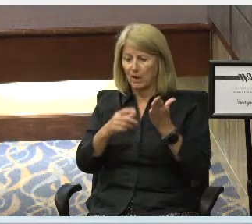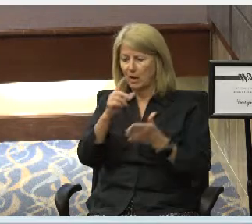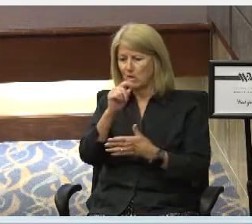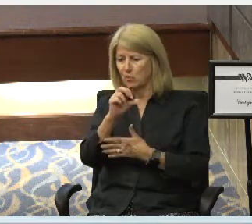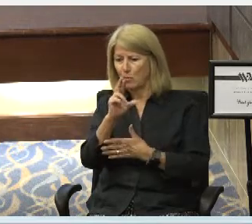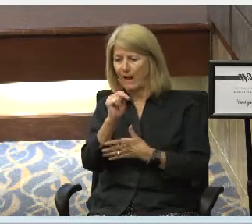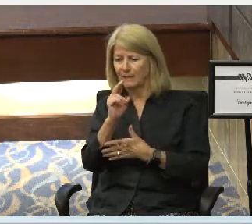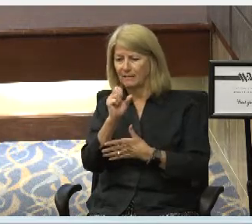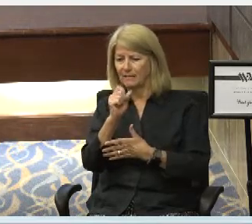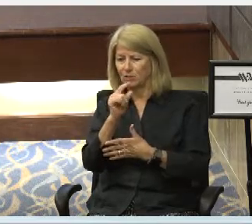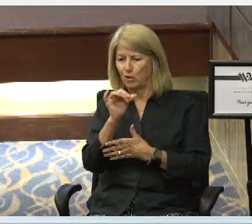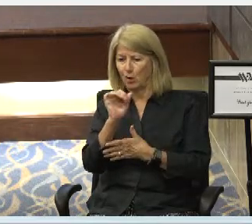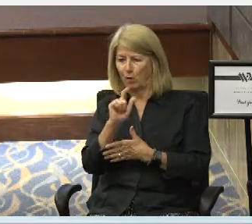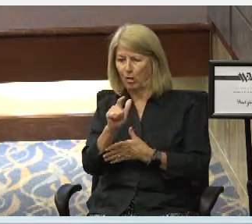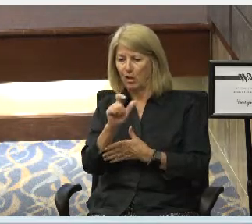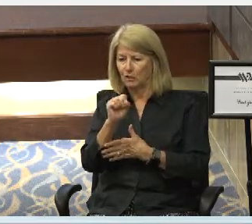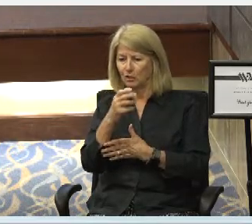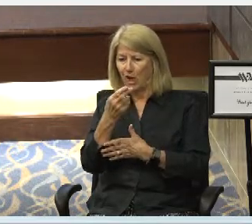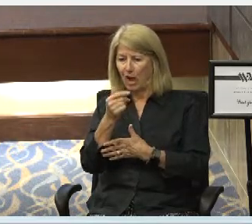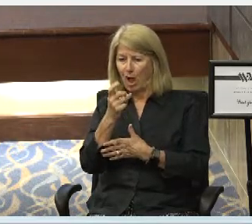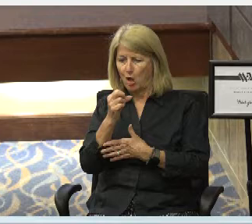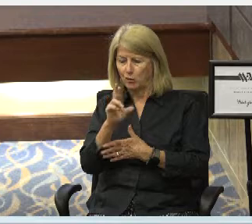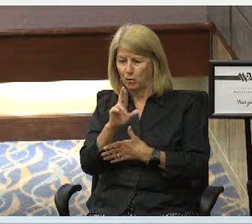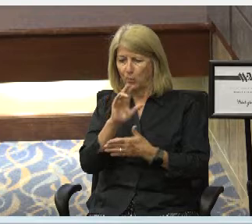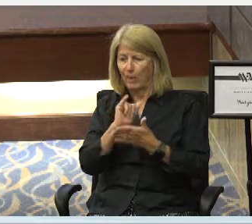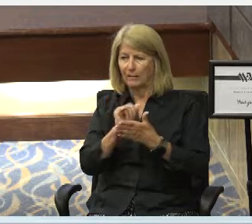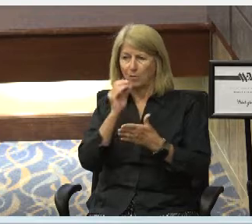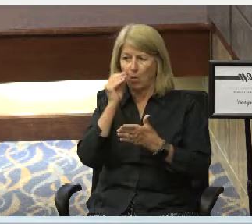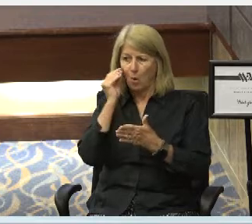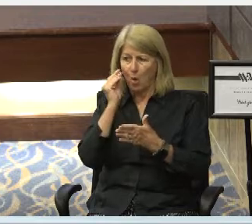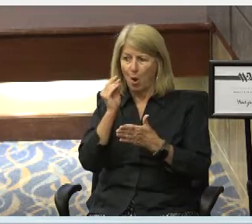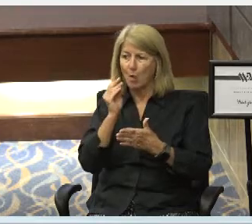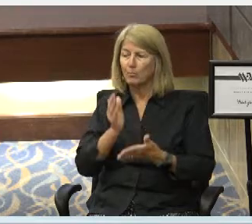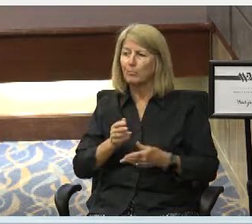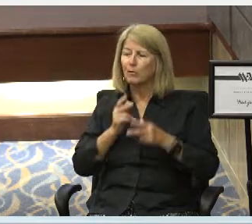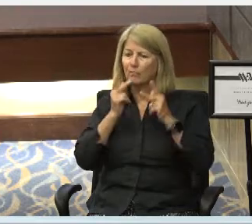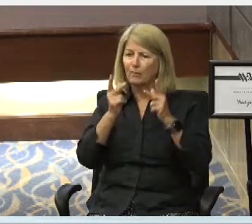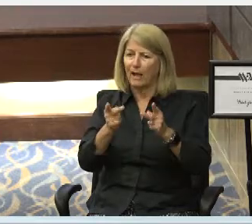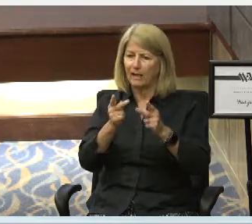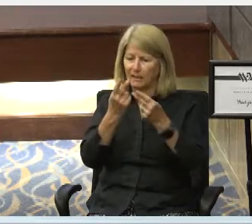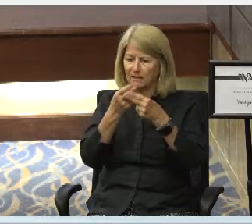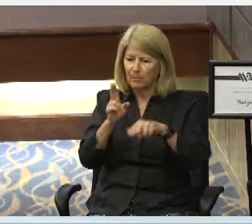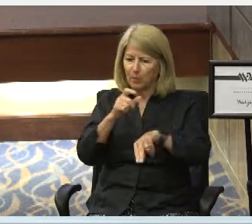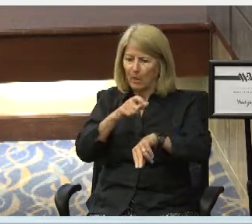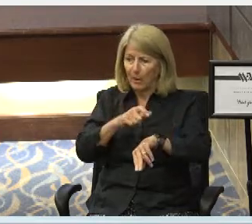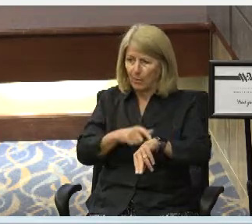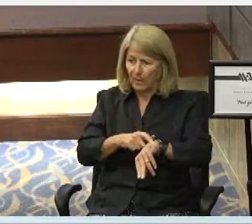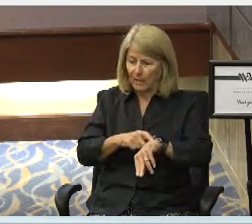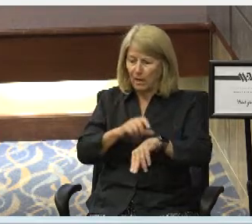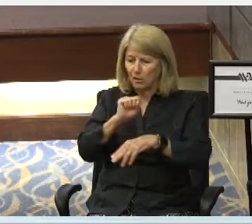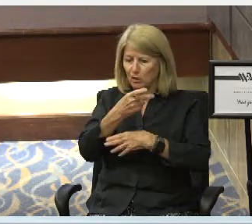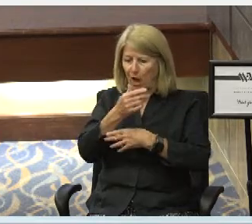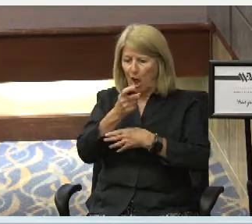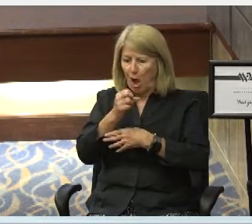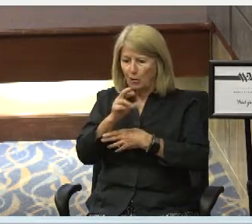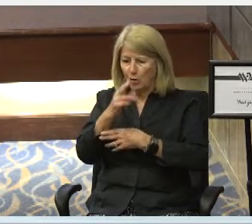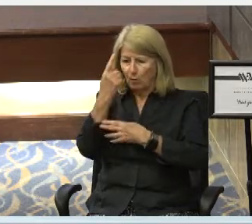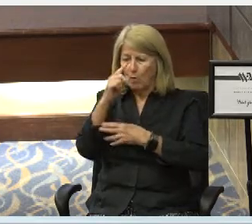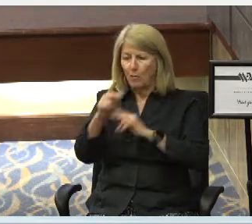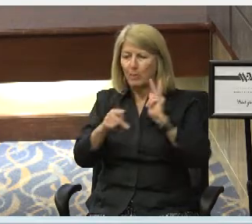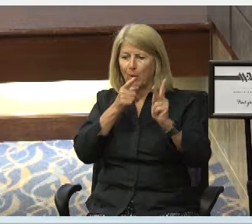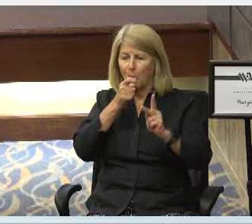shelter is. It is a residential facility providing temporary shelter for persons who are receiving therapy and or